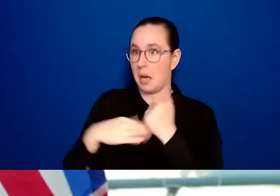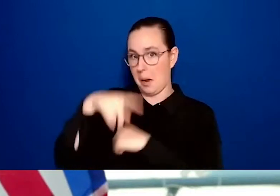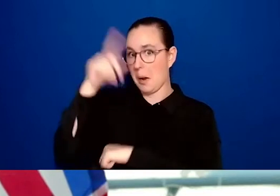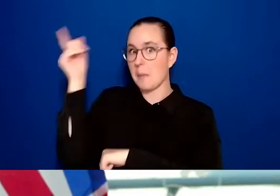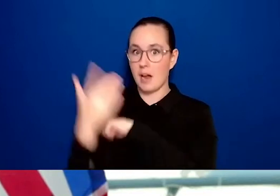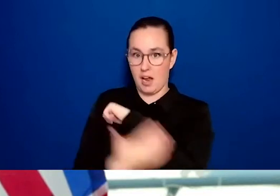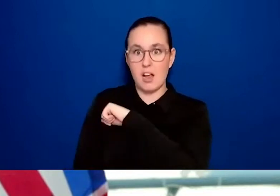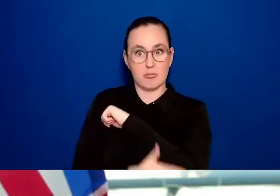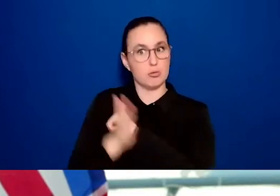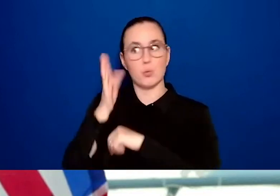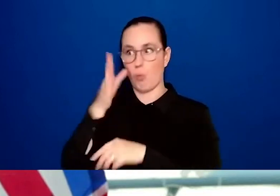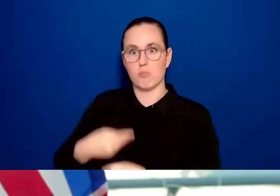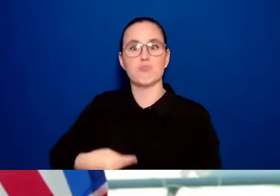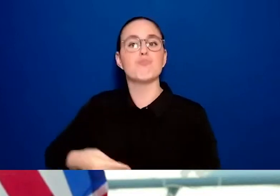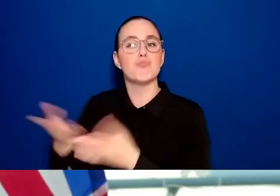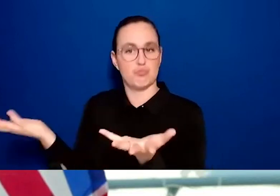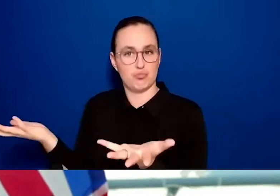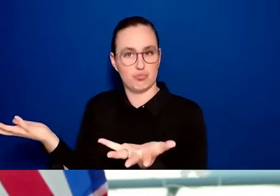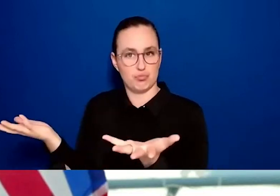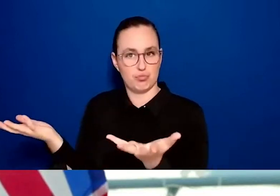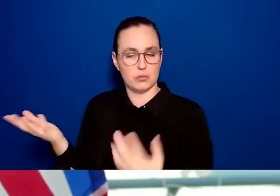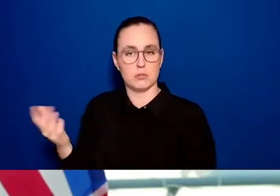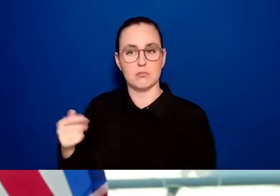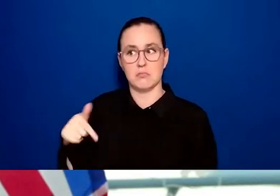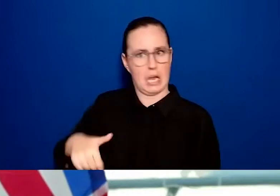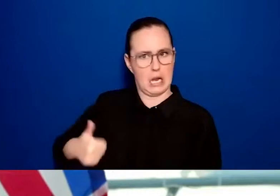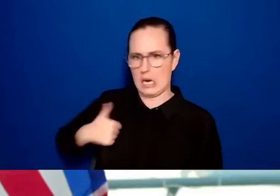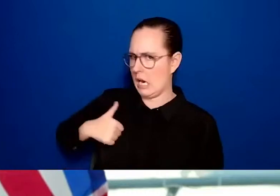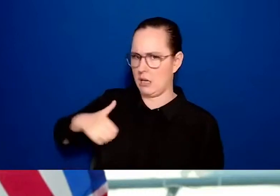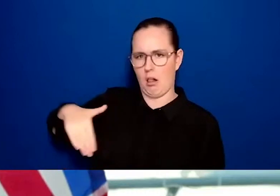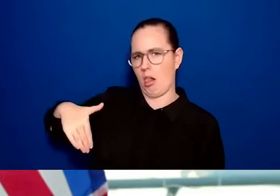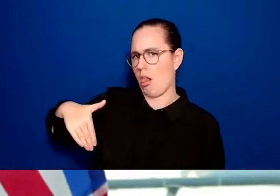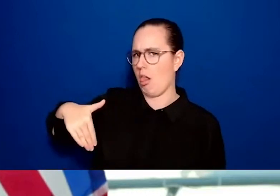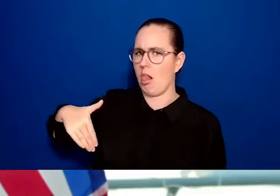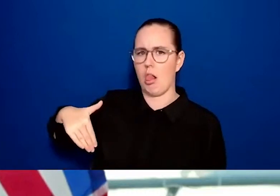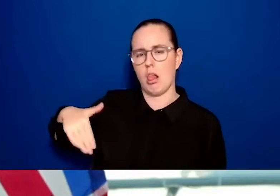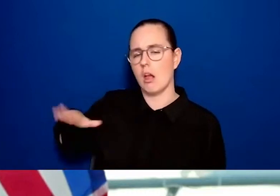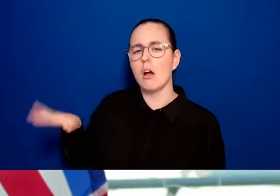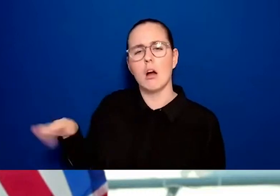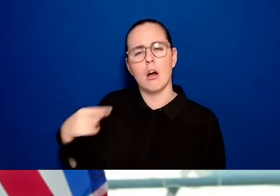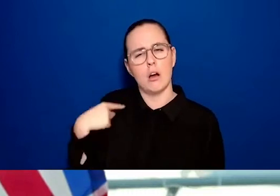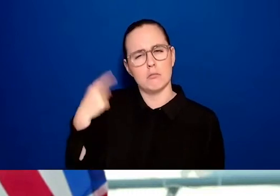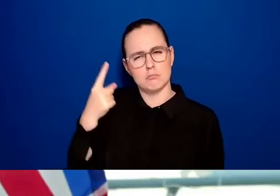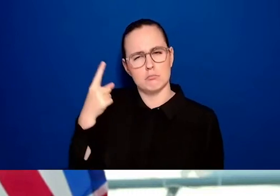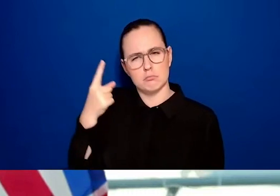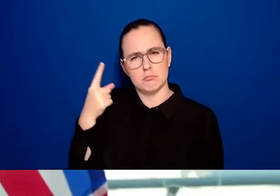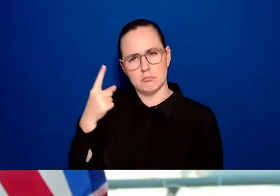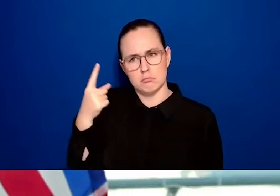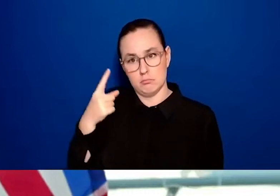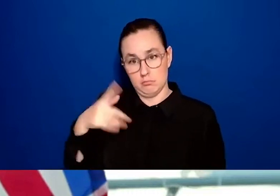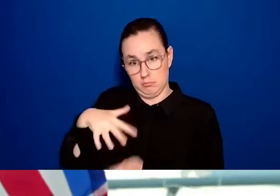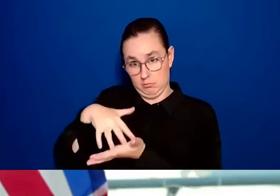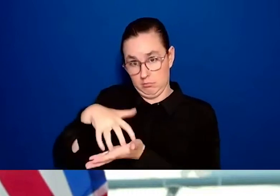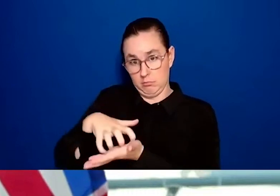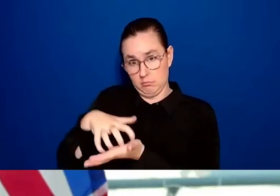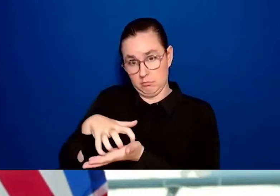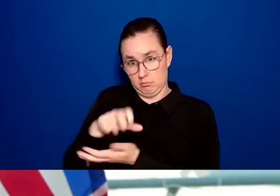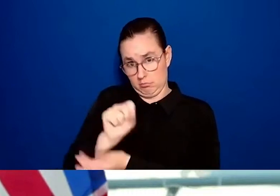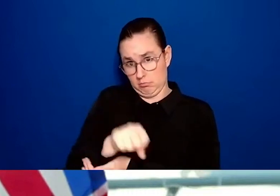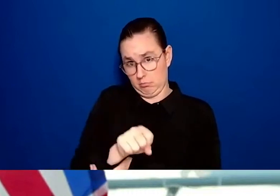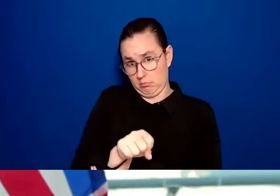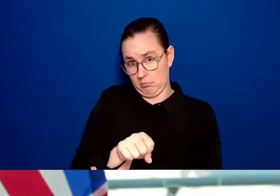seniors in long-term care perhaps being next in line for a third dose, or say anyone in our community over the age of 75? Because it seems